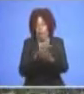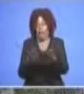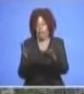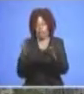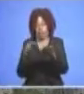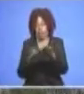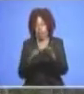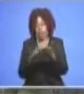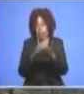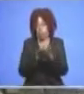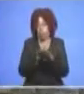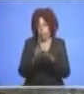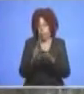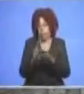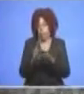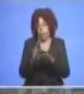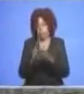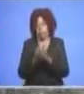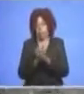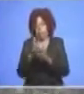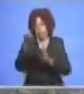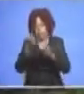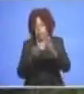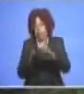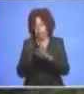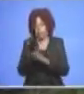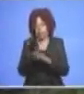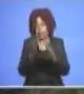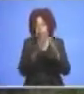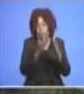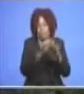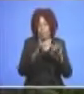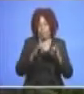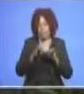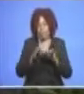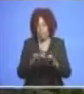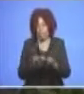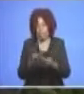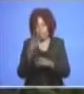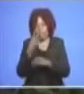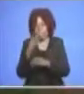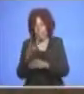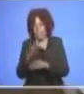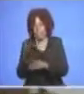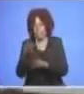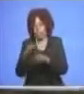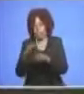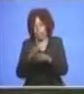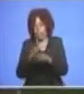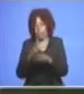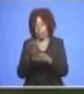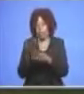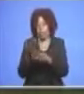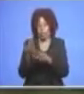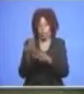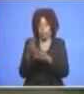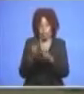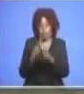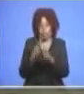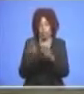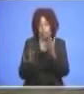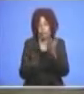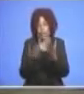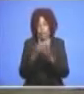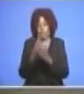week. When we drove through the community Wednesday morning, there were still remnants from the first fire visible. We saw some homes in the Mud